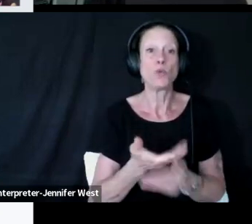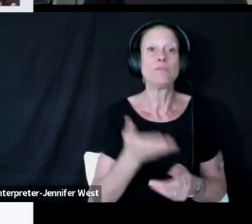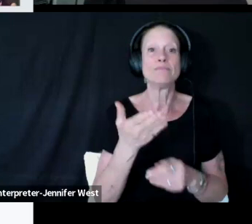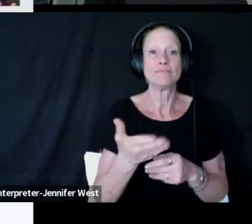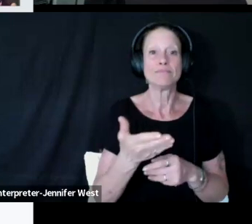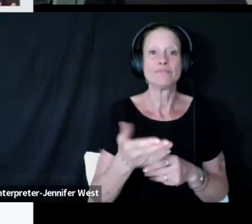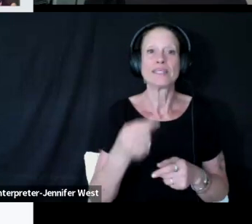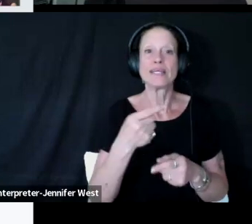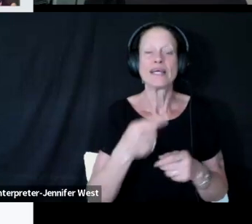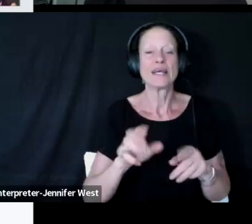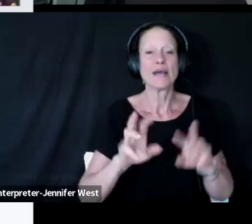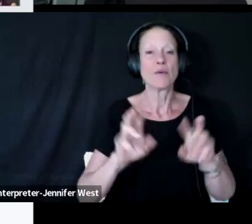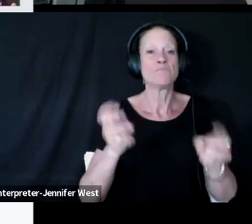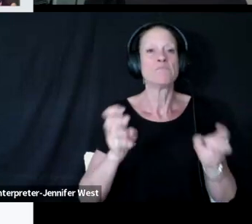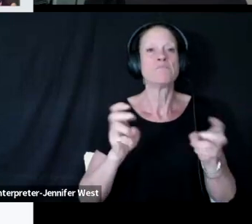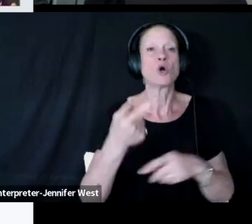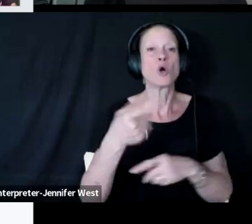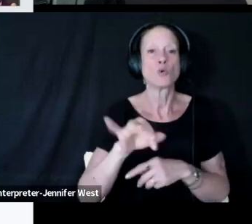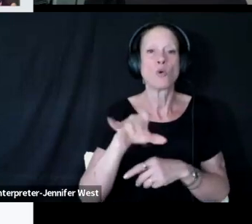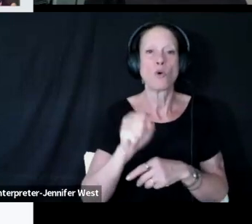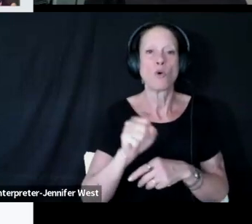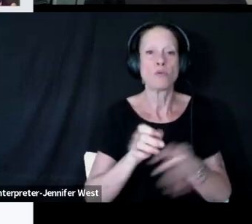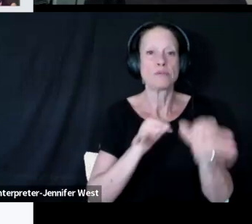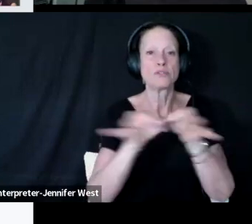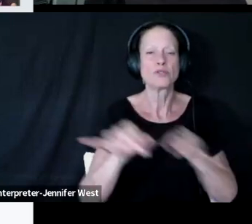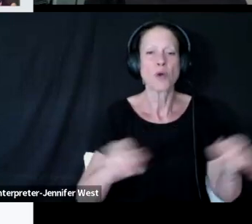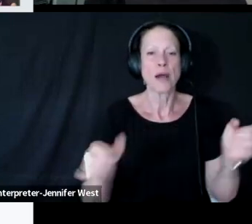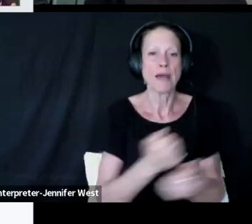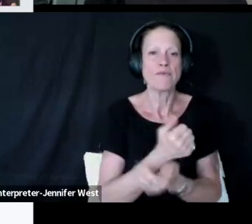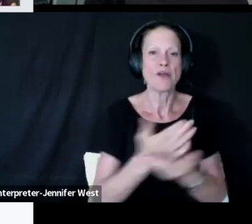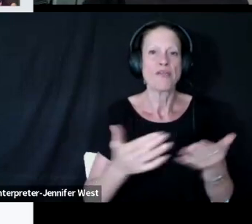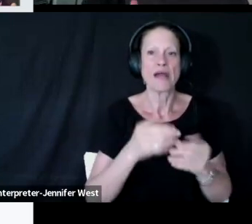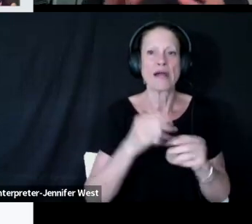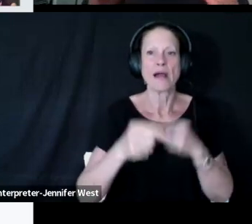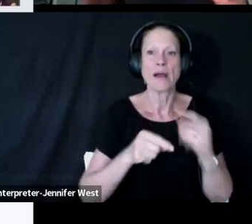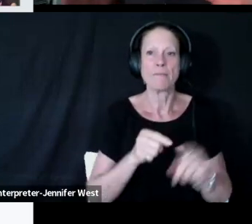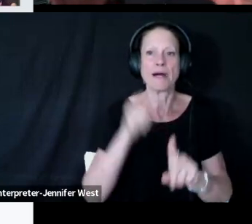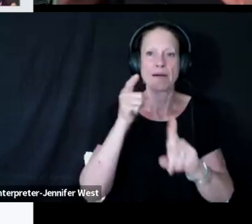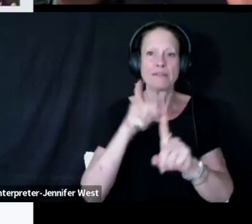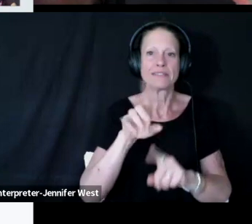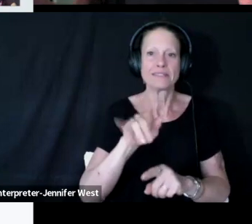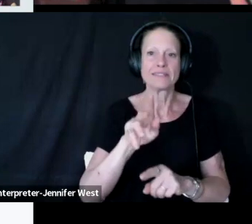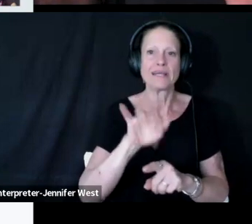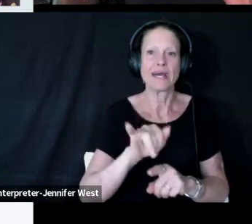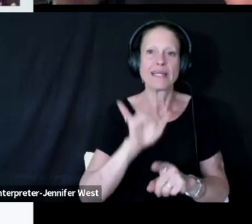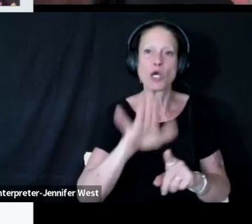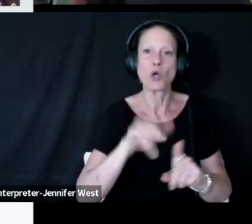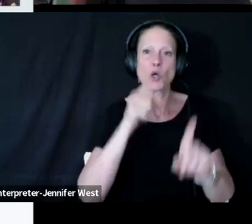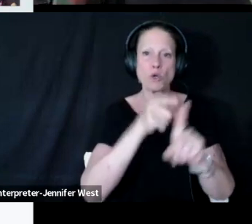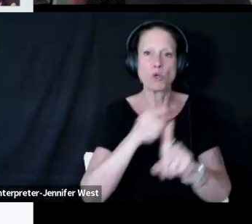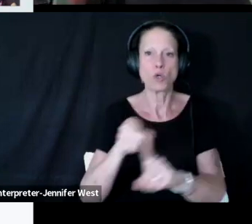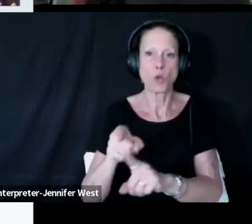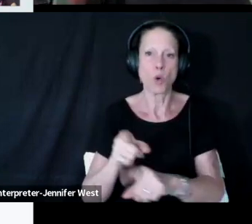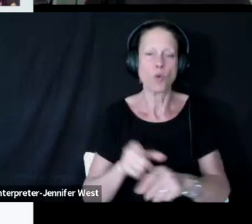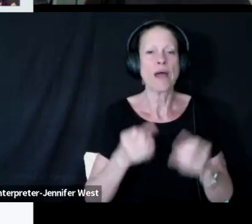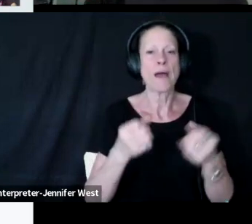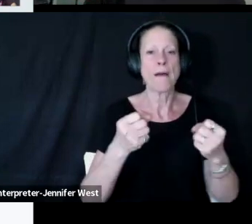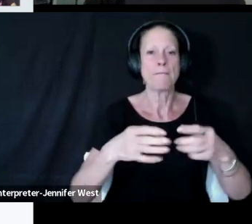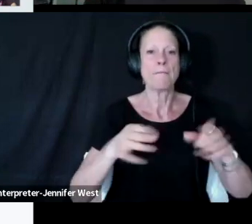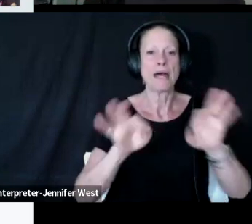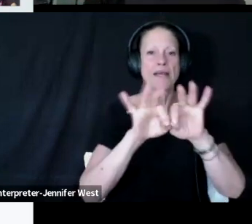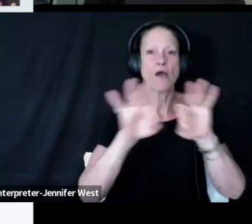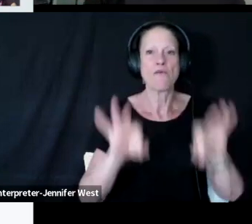this section, please describe everything we need to know about Danny's goals. Many of the sections are formatted like